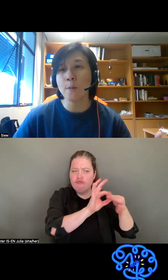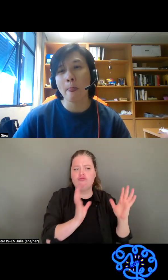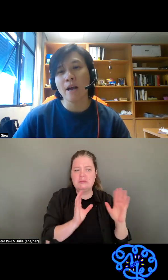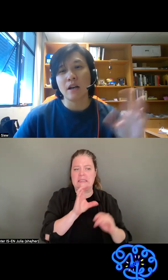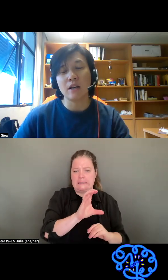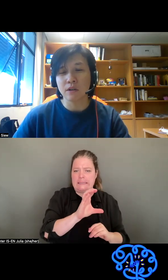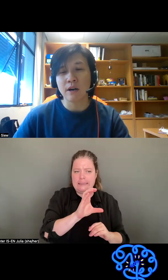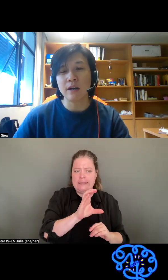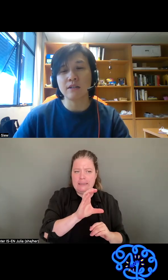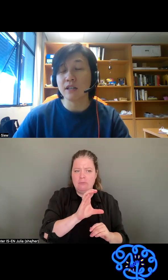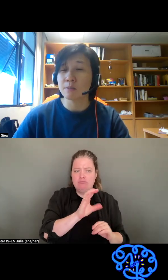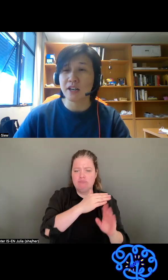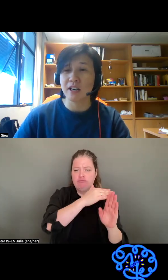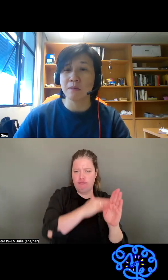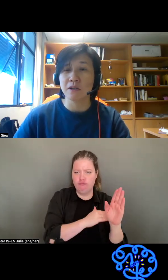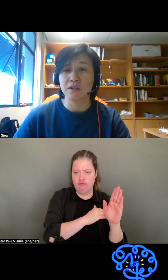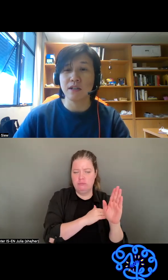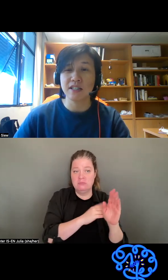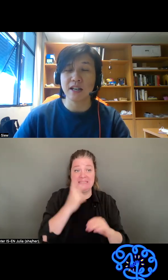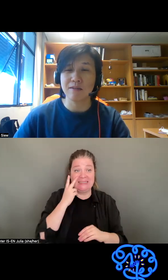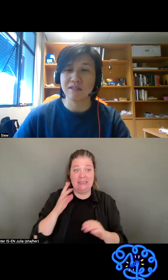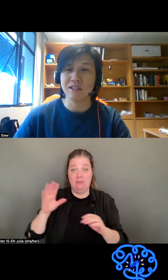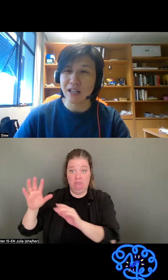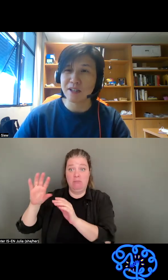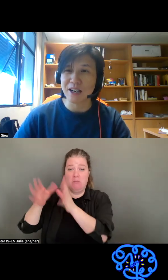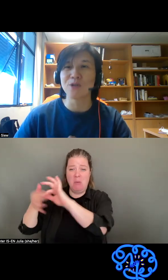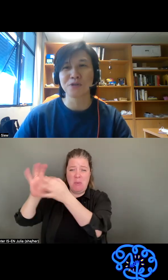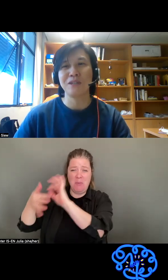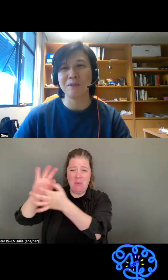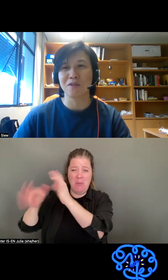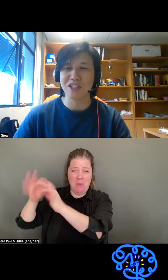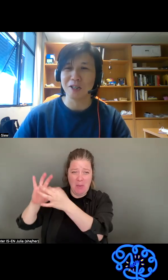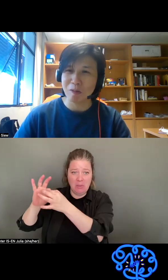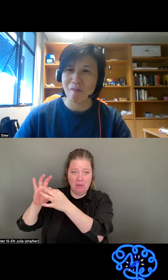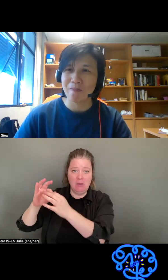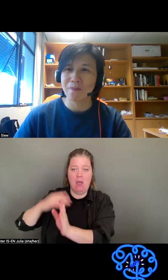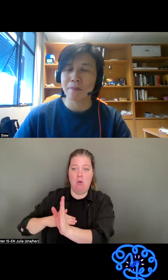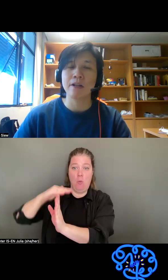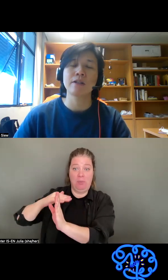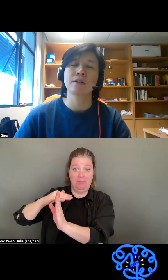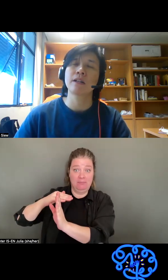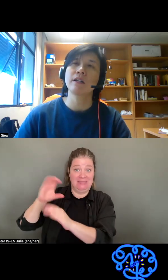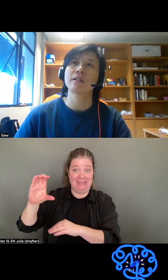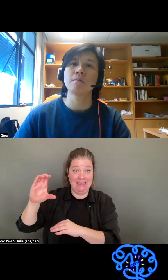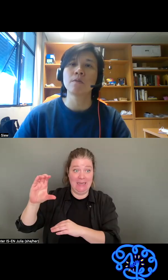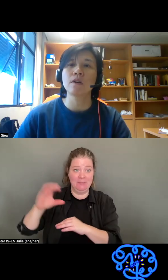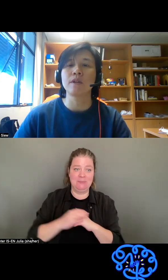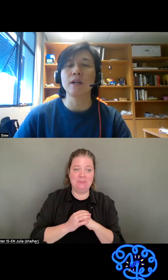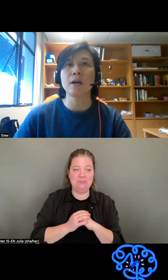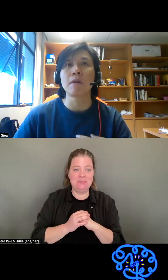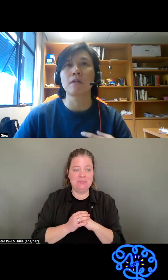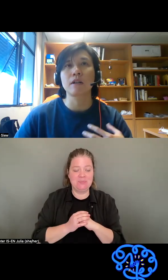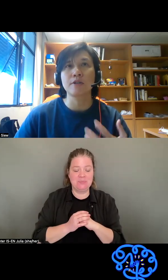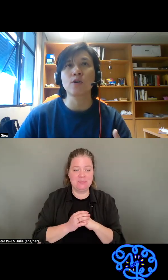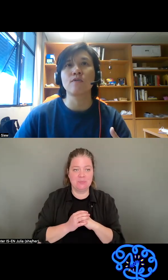value. And then on the right, C is much higher because you can see that the neighbors are also neighbors of each other, right? So I think a simple way of